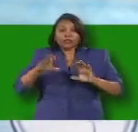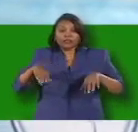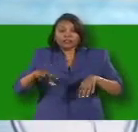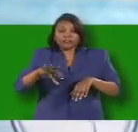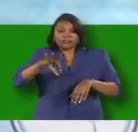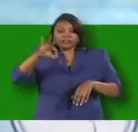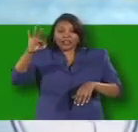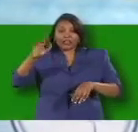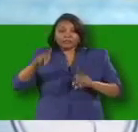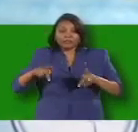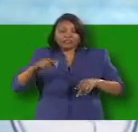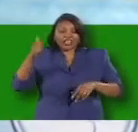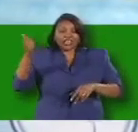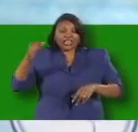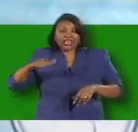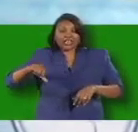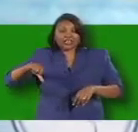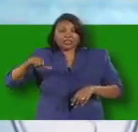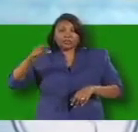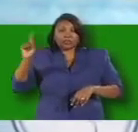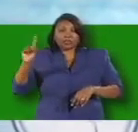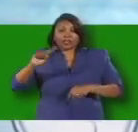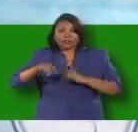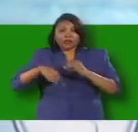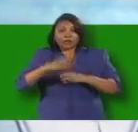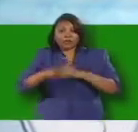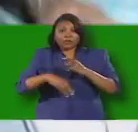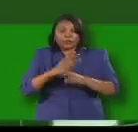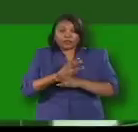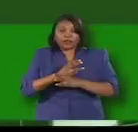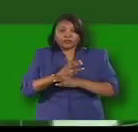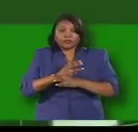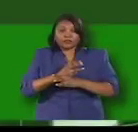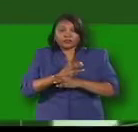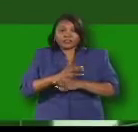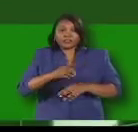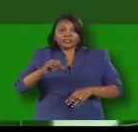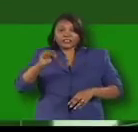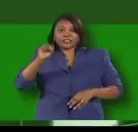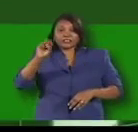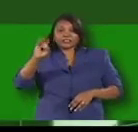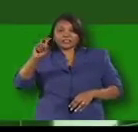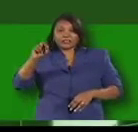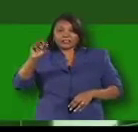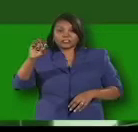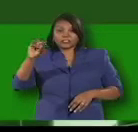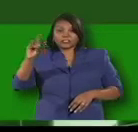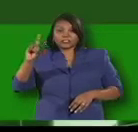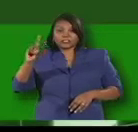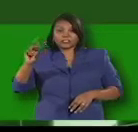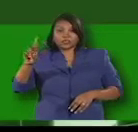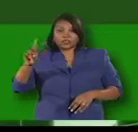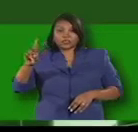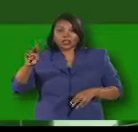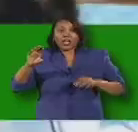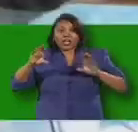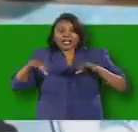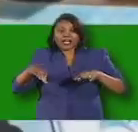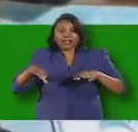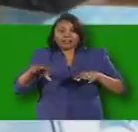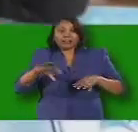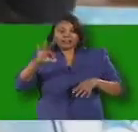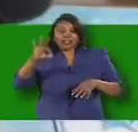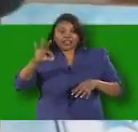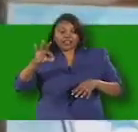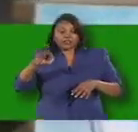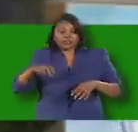healthcare, locating people and everyday objects, teleoperation, ability to monitor and control distant objects. So all